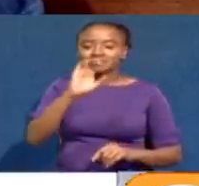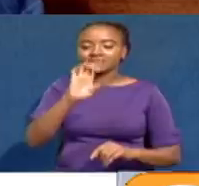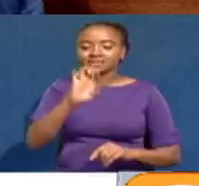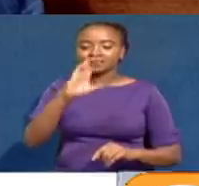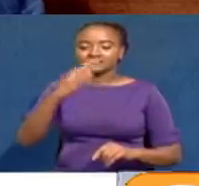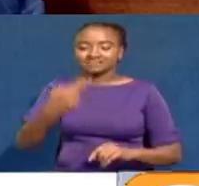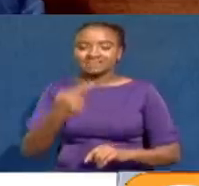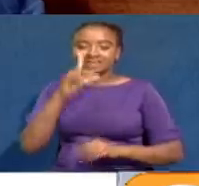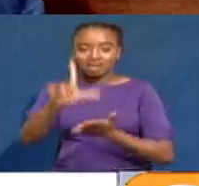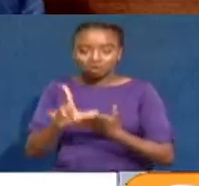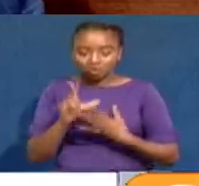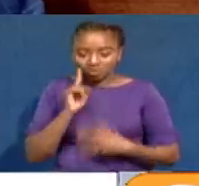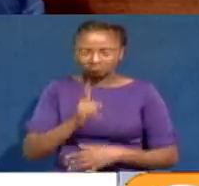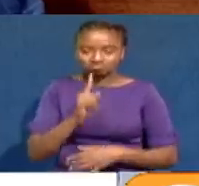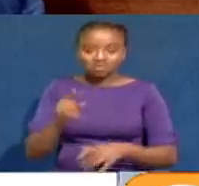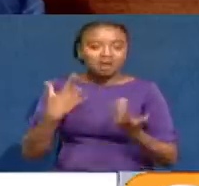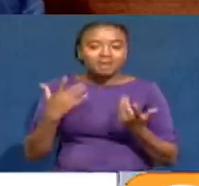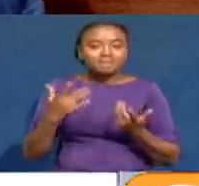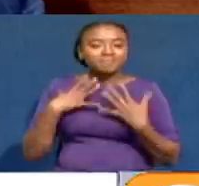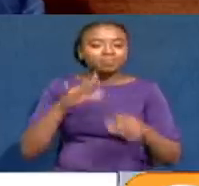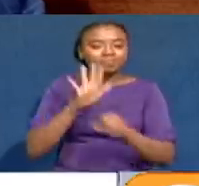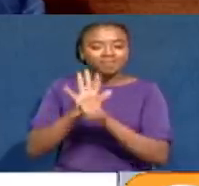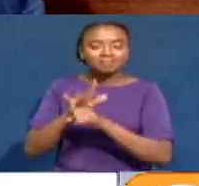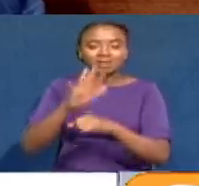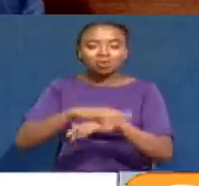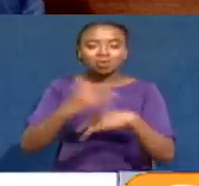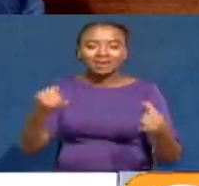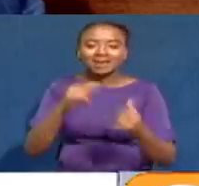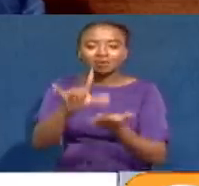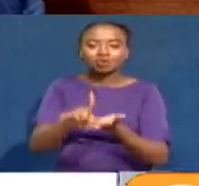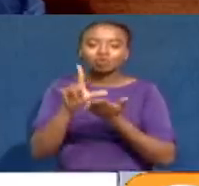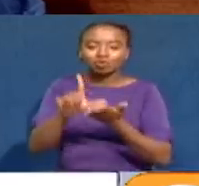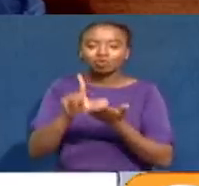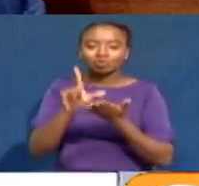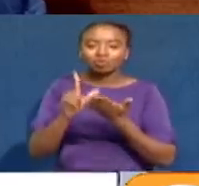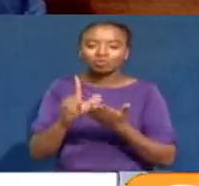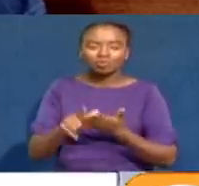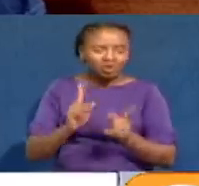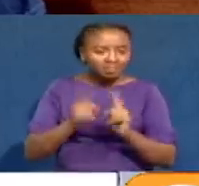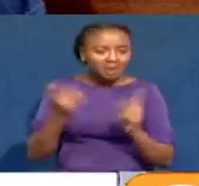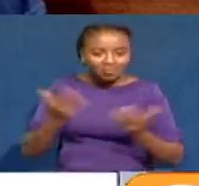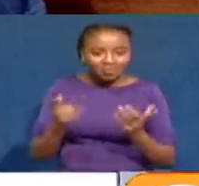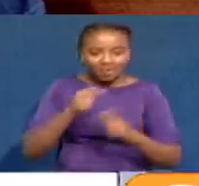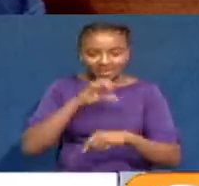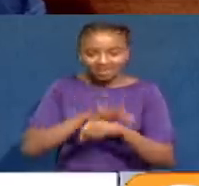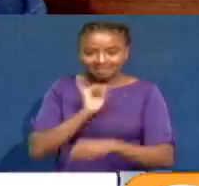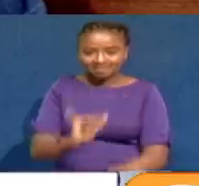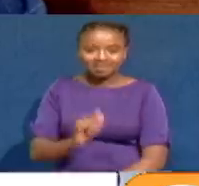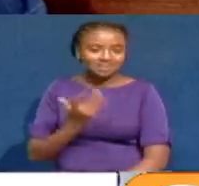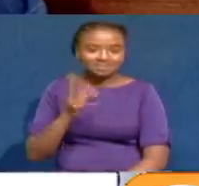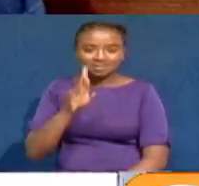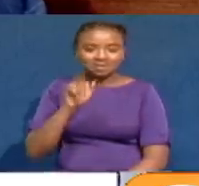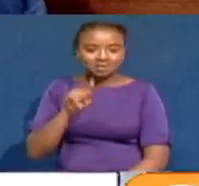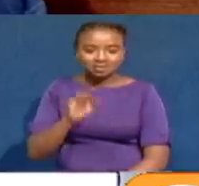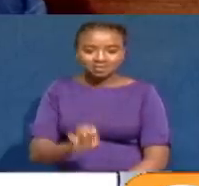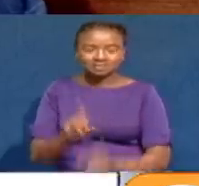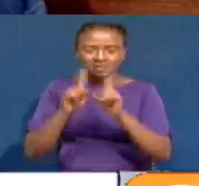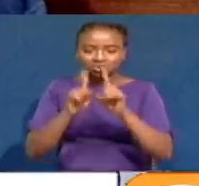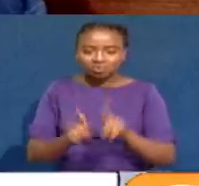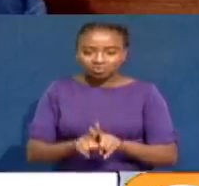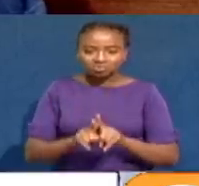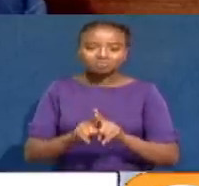annum. Tell me, Jeff, where in the world can you get that kind of rate? And the number two question is, it is